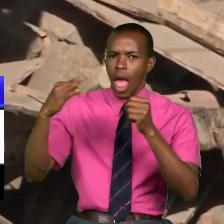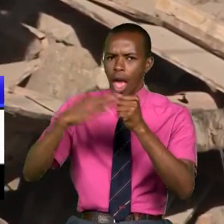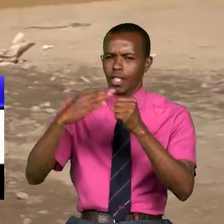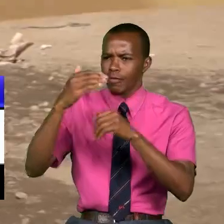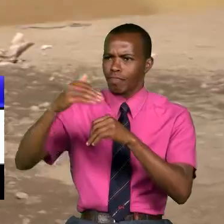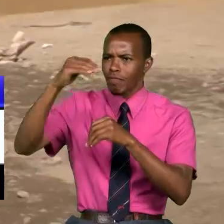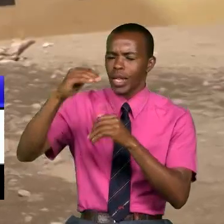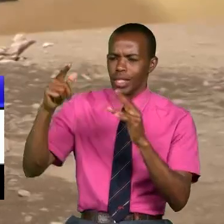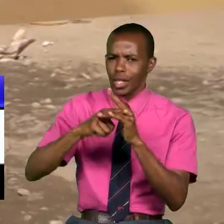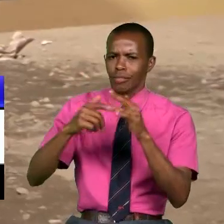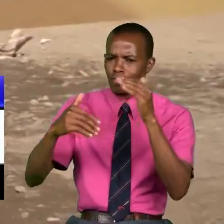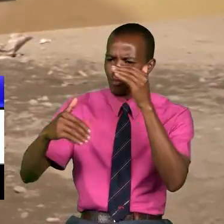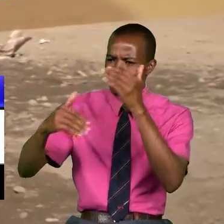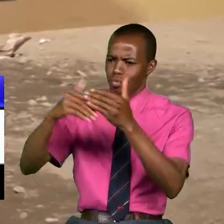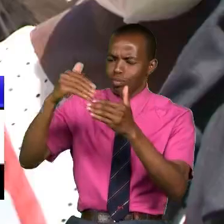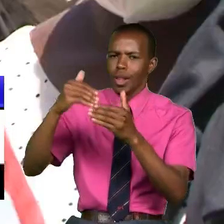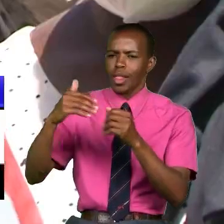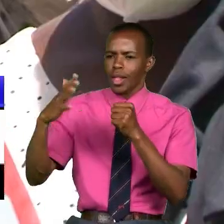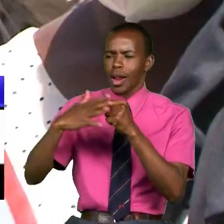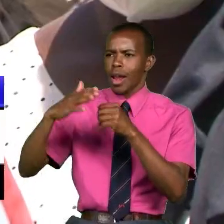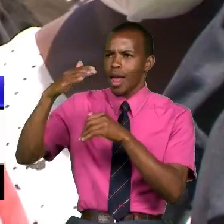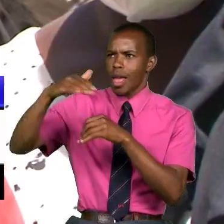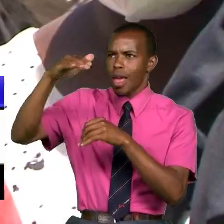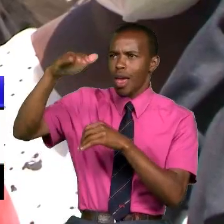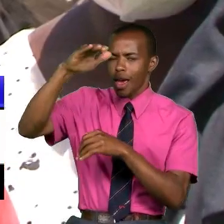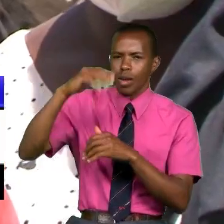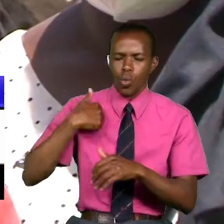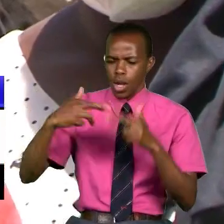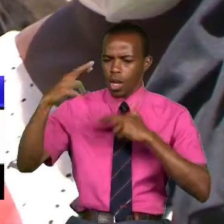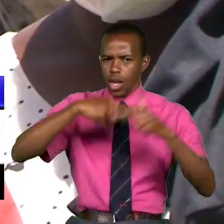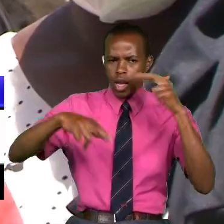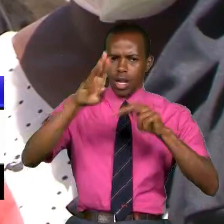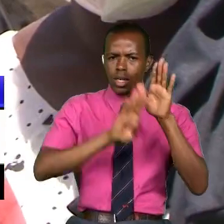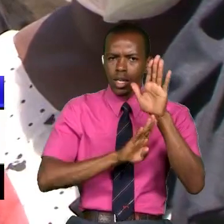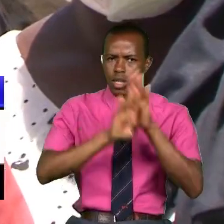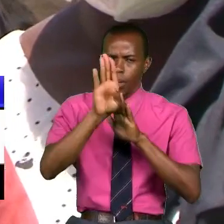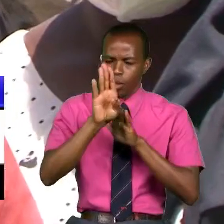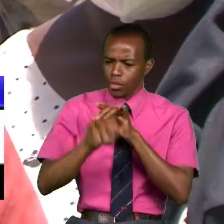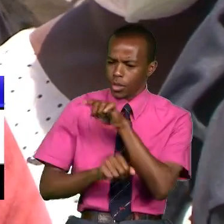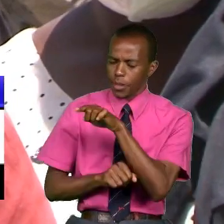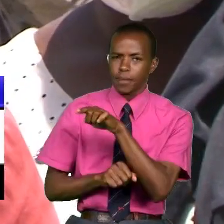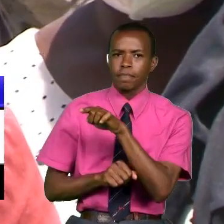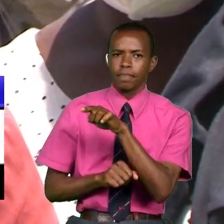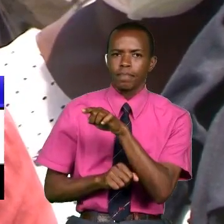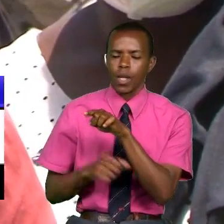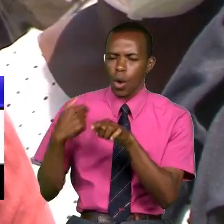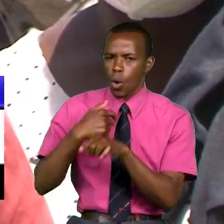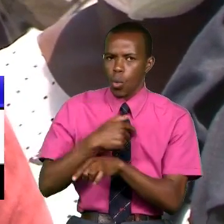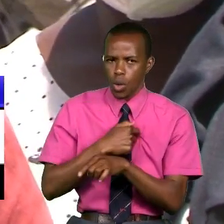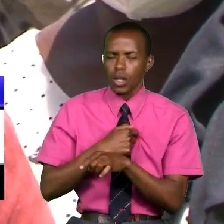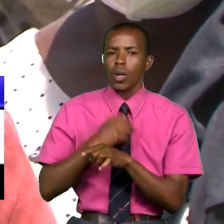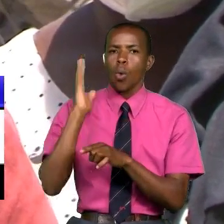was starting to build the 9th floor. We are also reviewing development that came down, and we'll be able to